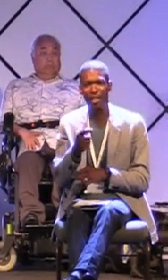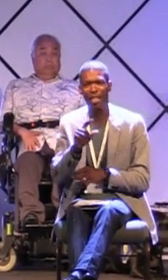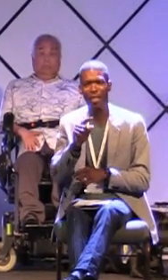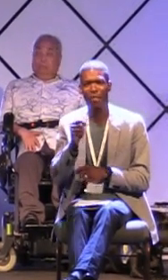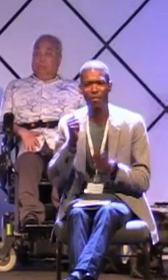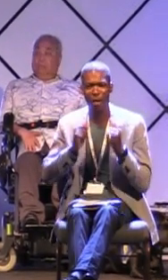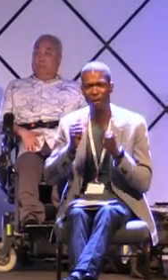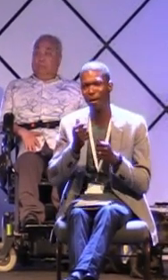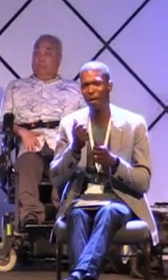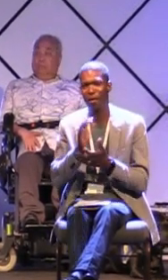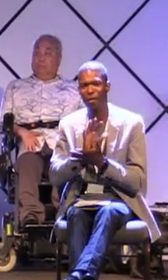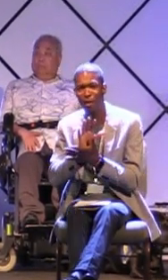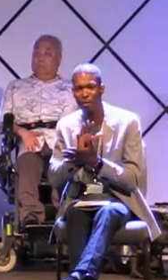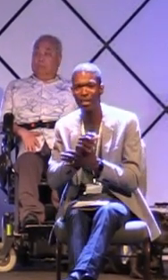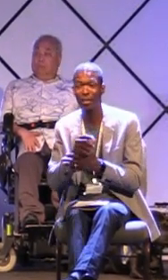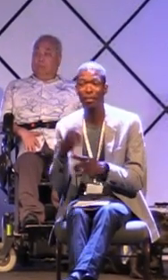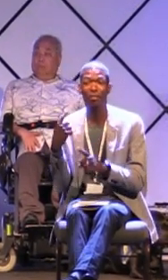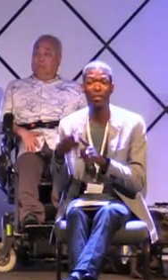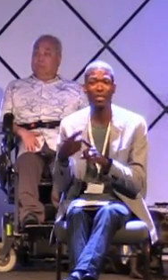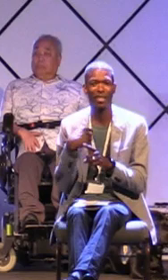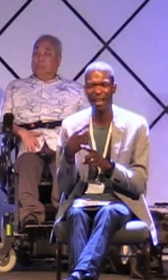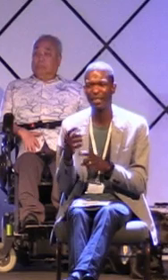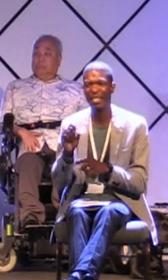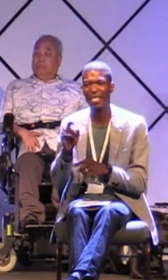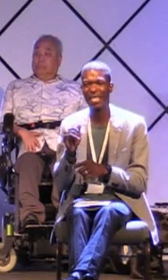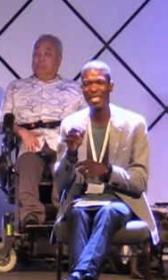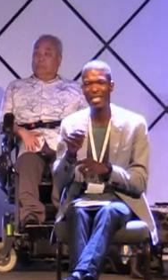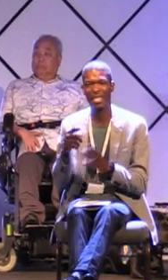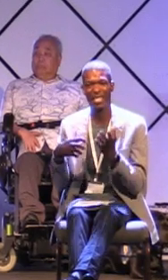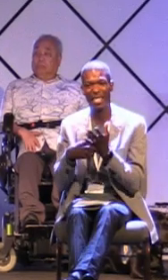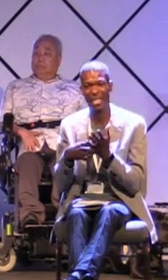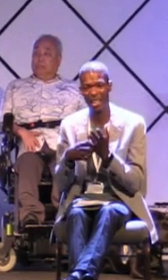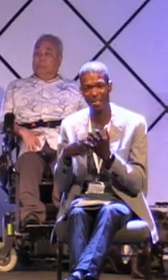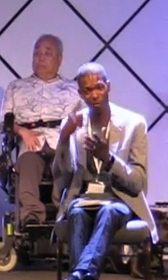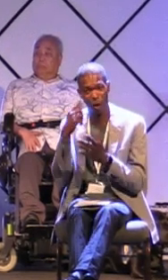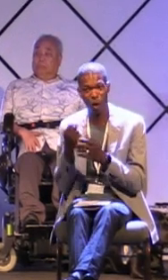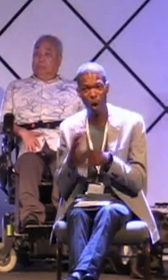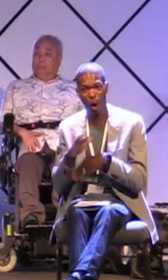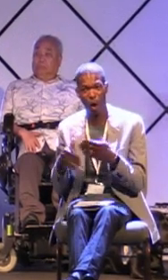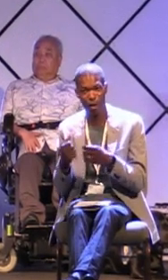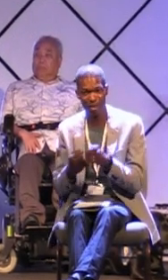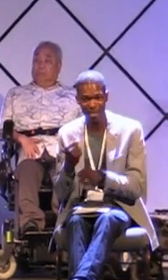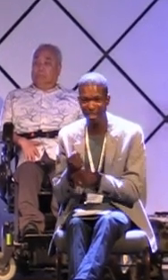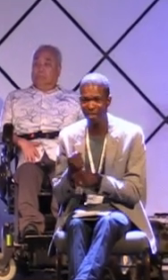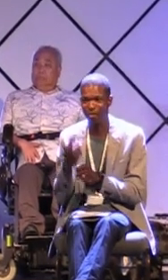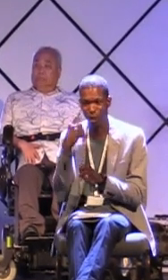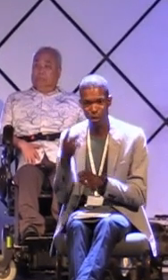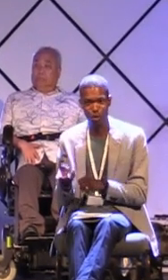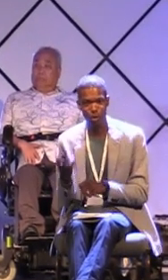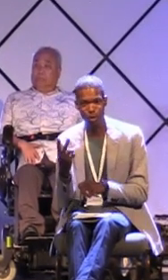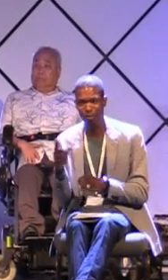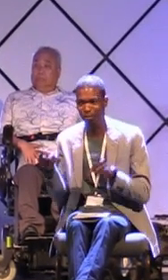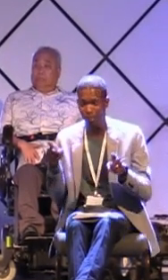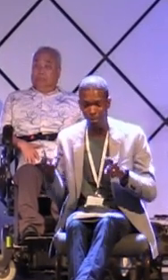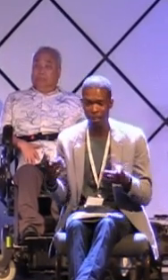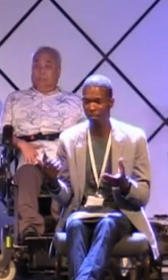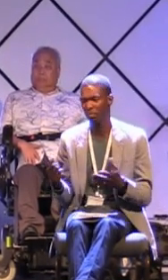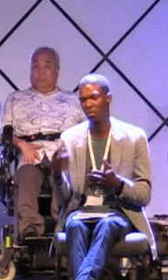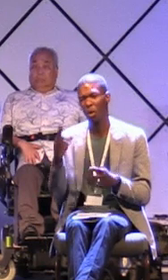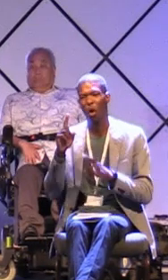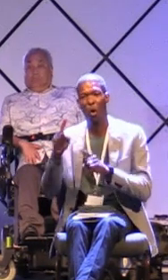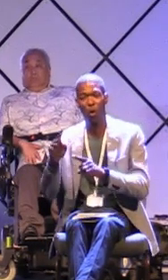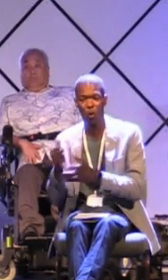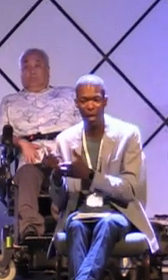at not one, but 2 theaters. When Tiffany came to us looking for a dog to help pick up dropped items and learn